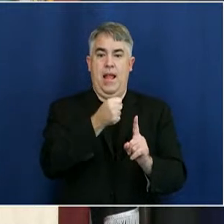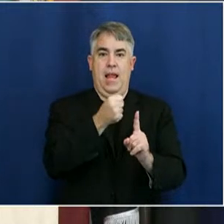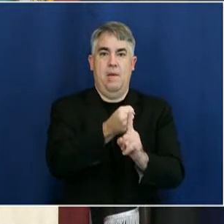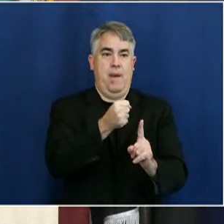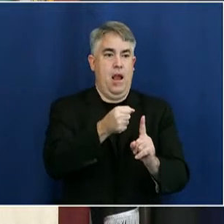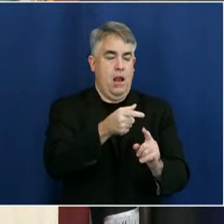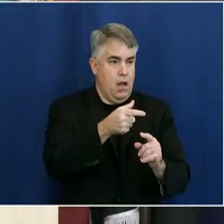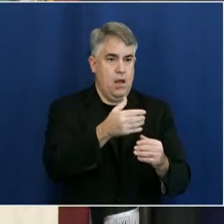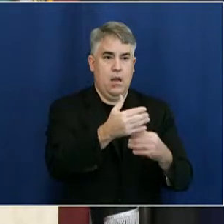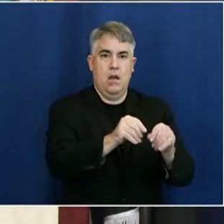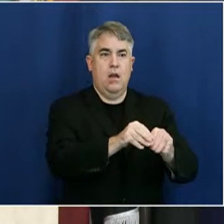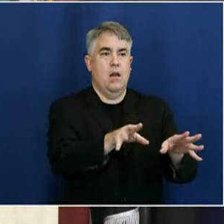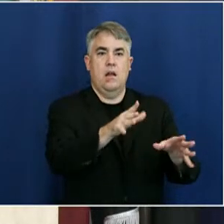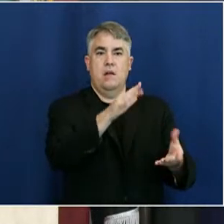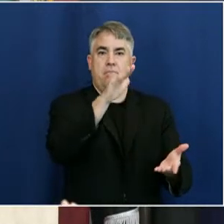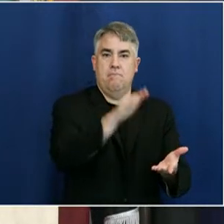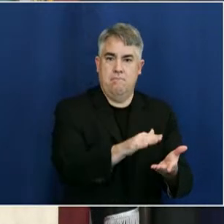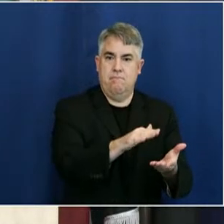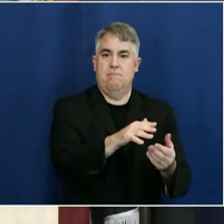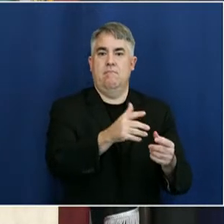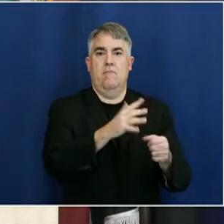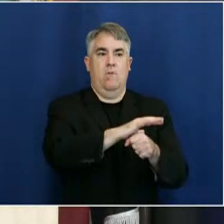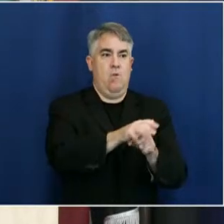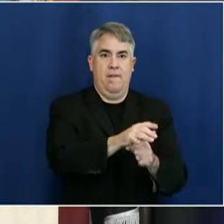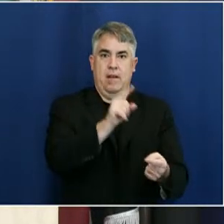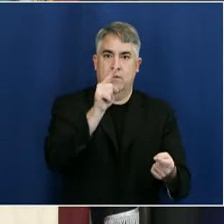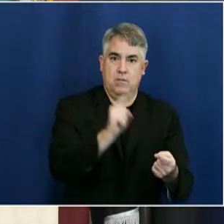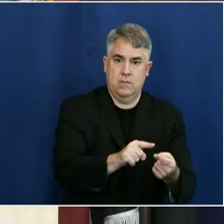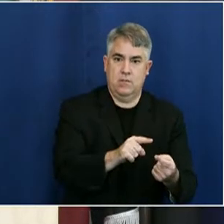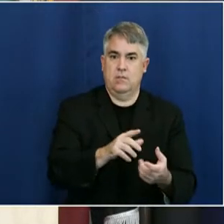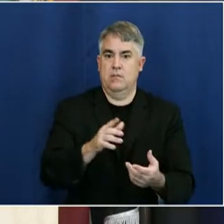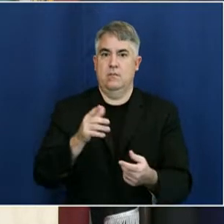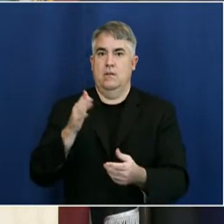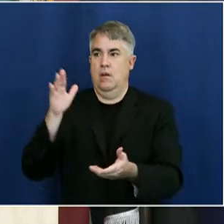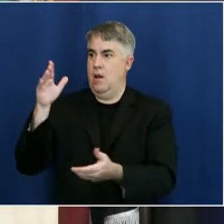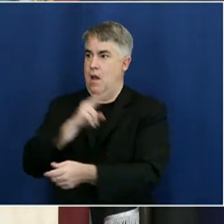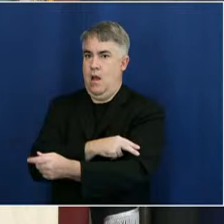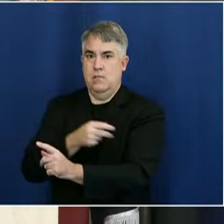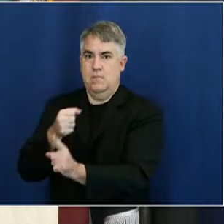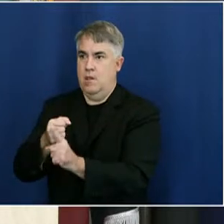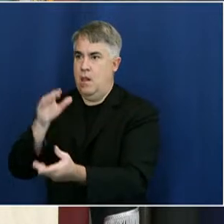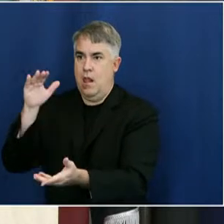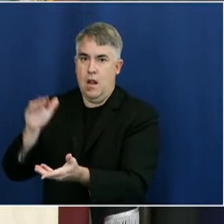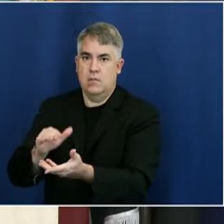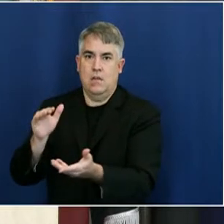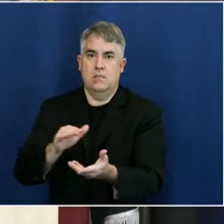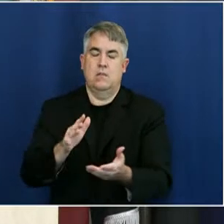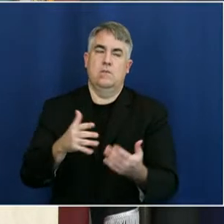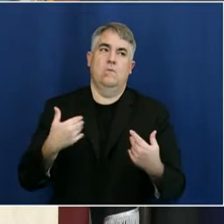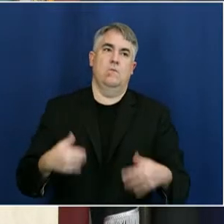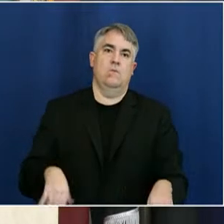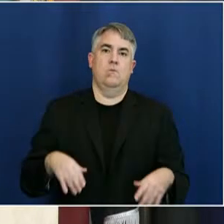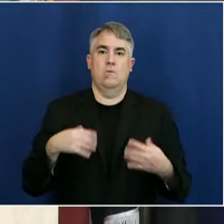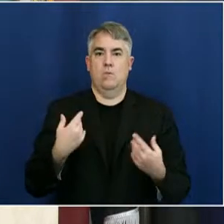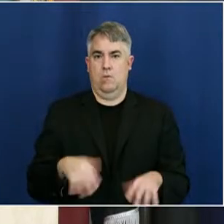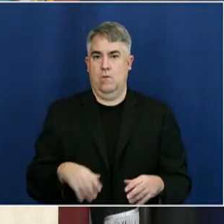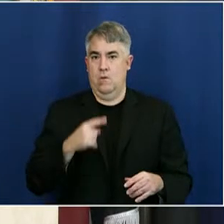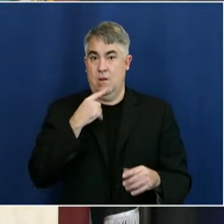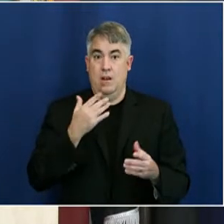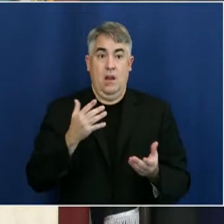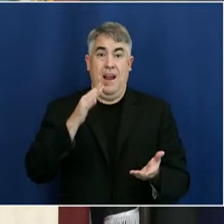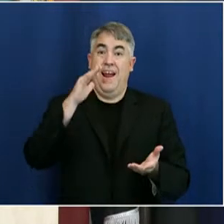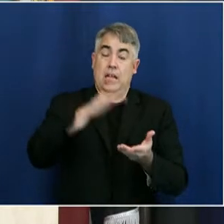counts, lowering hospitalizations, lowering the loss of life. And so we have driven with speed being our